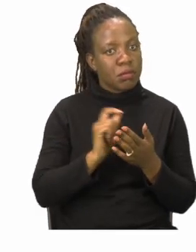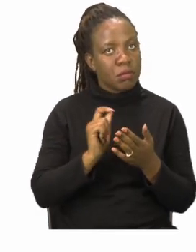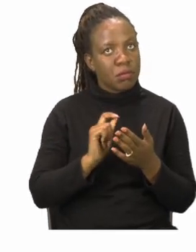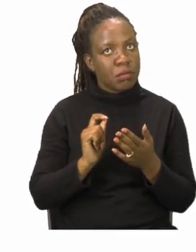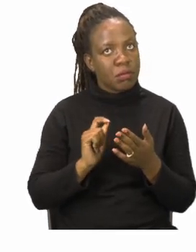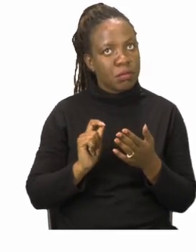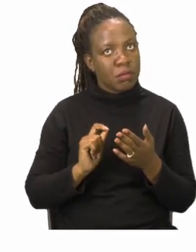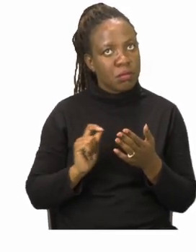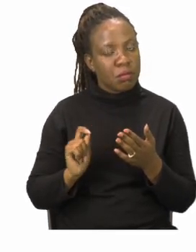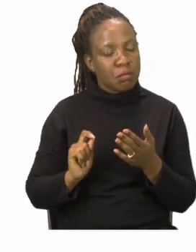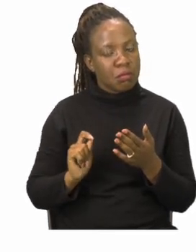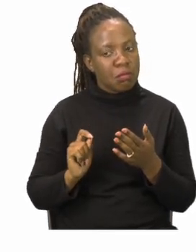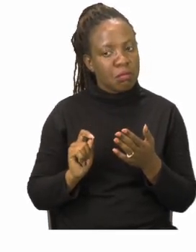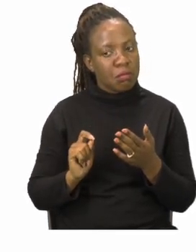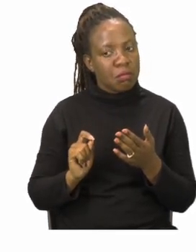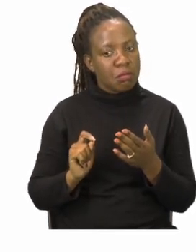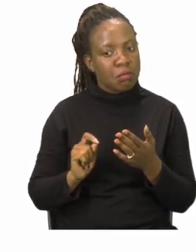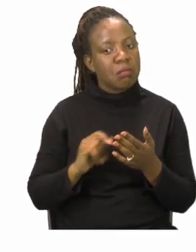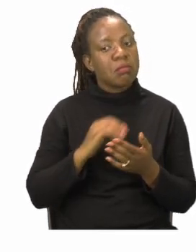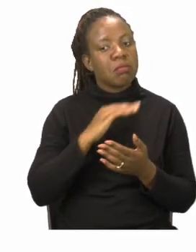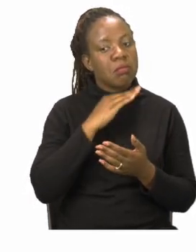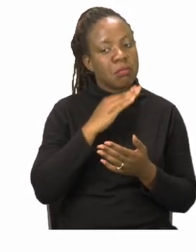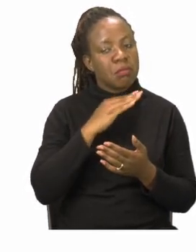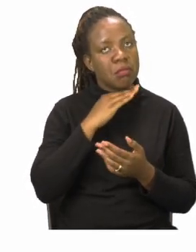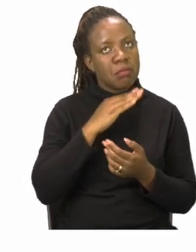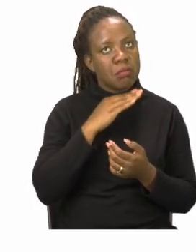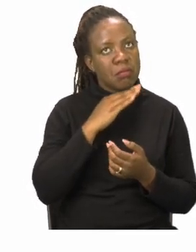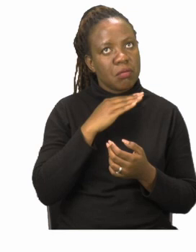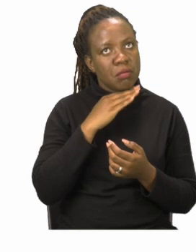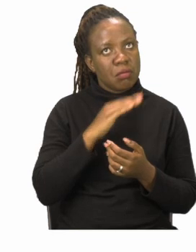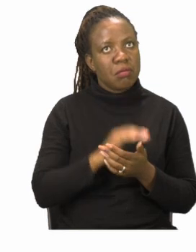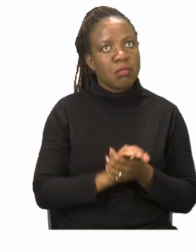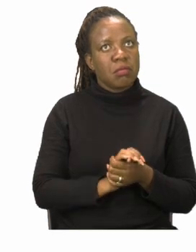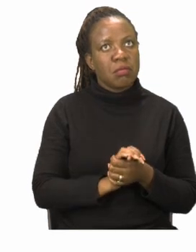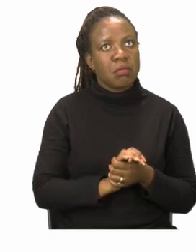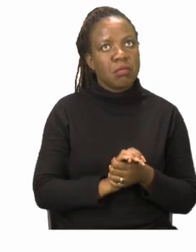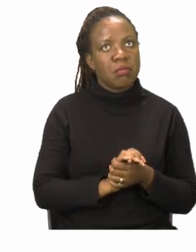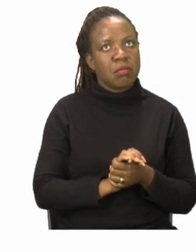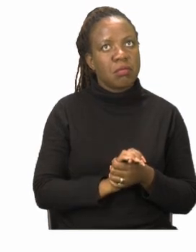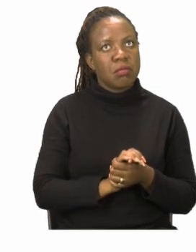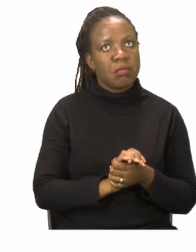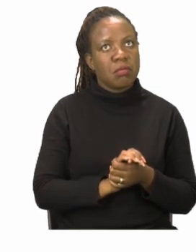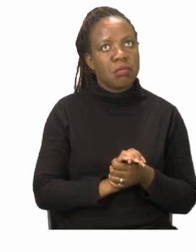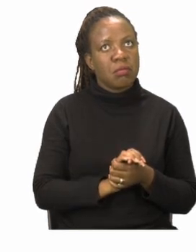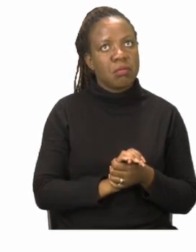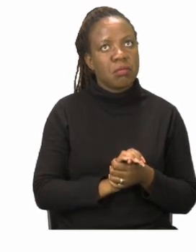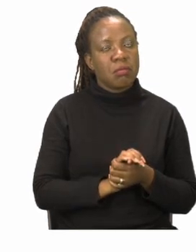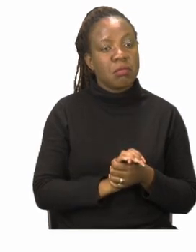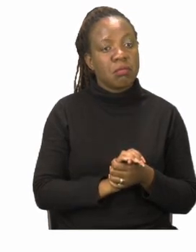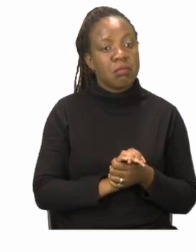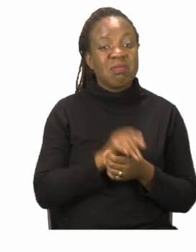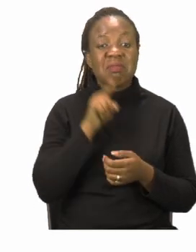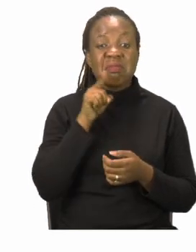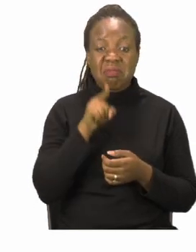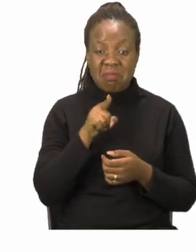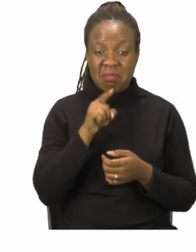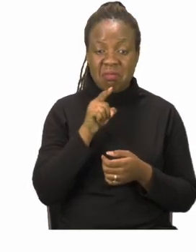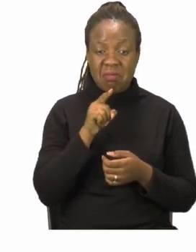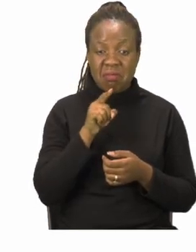little story. It says there, can you write about what